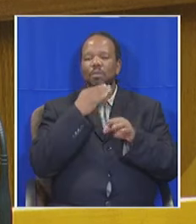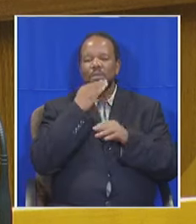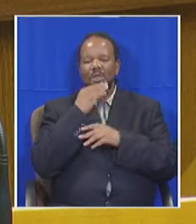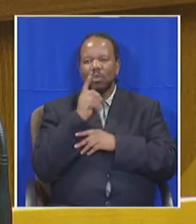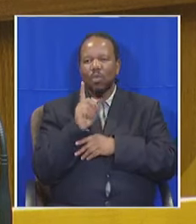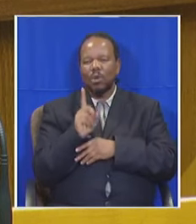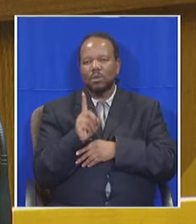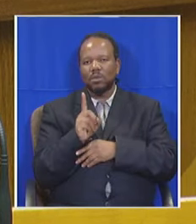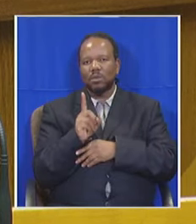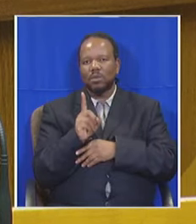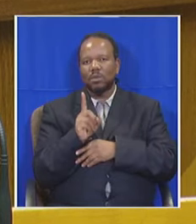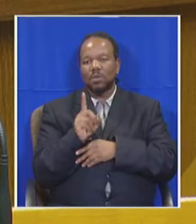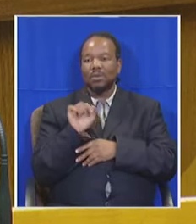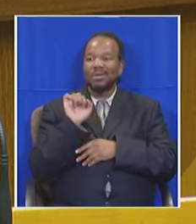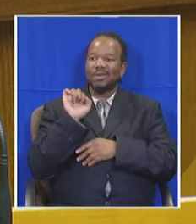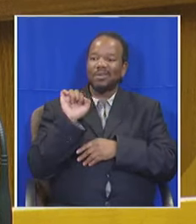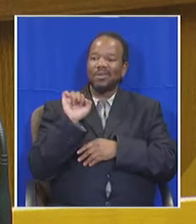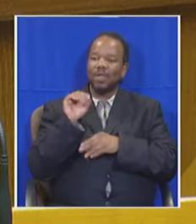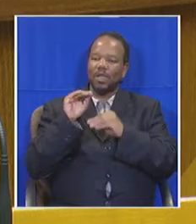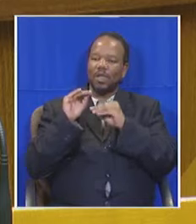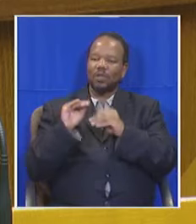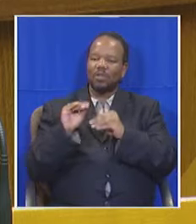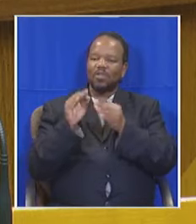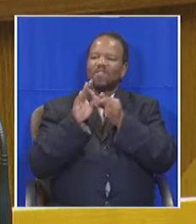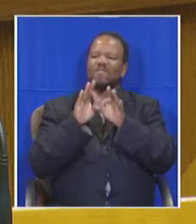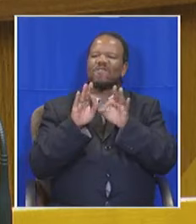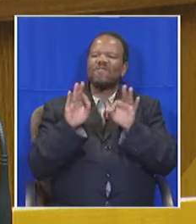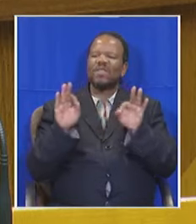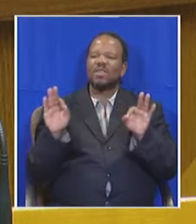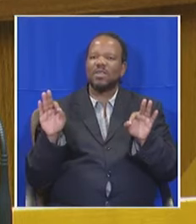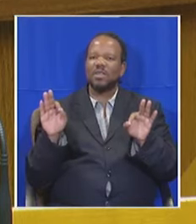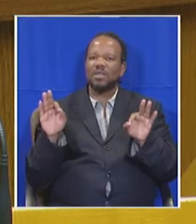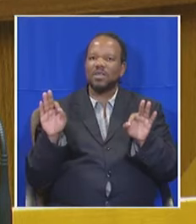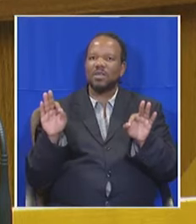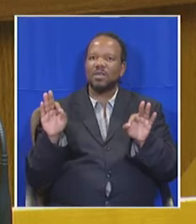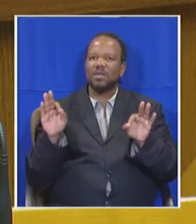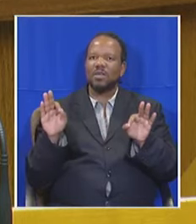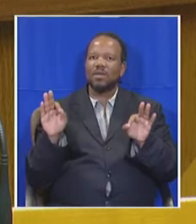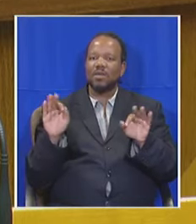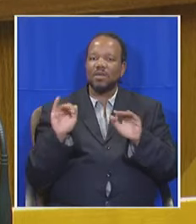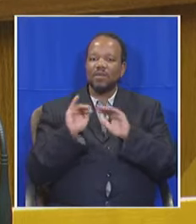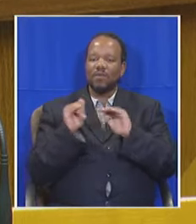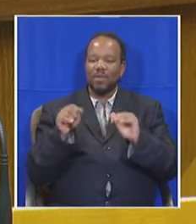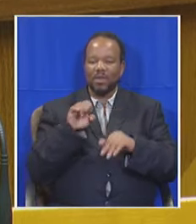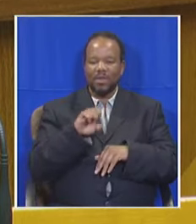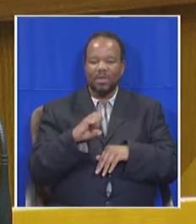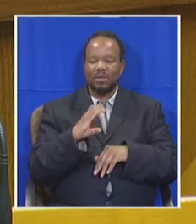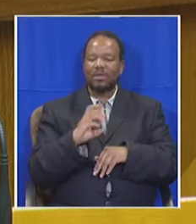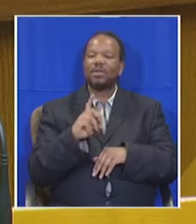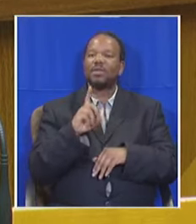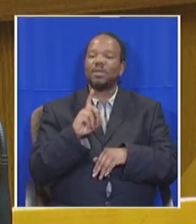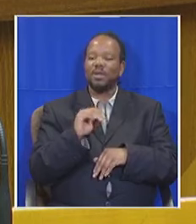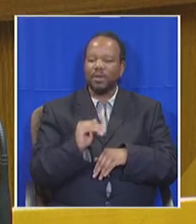will obtain education free from educare to high school